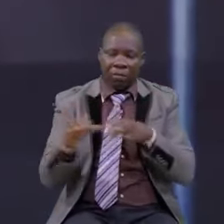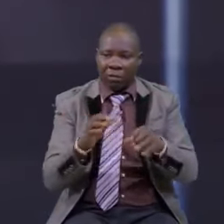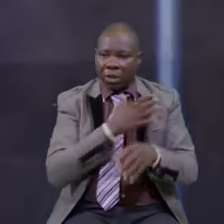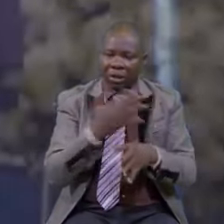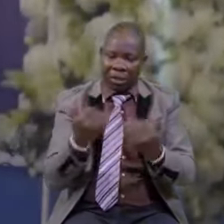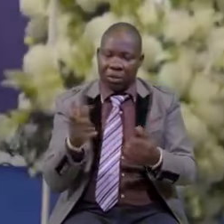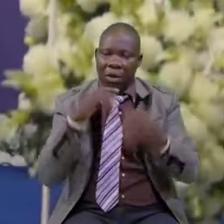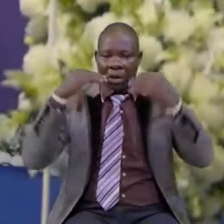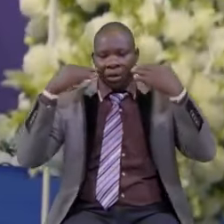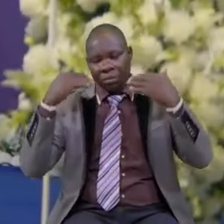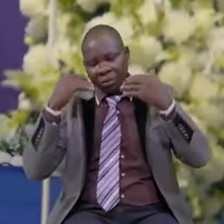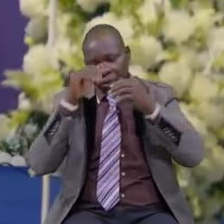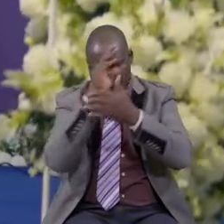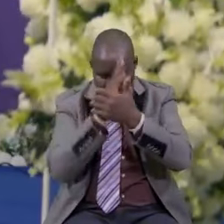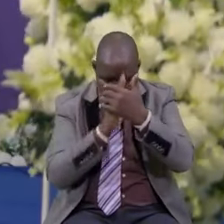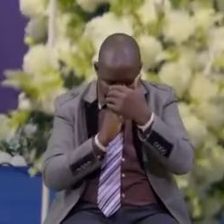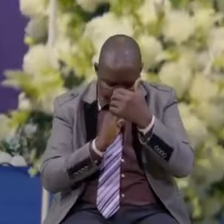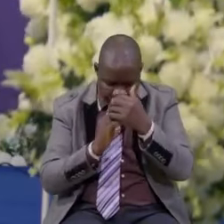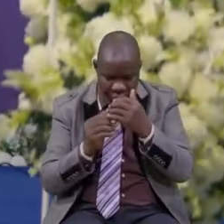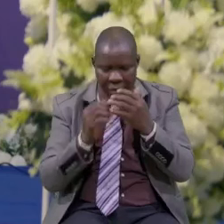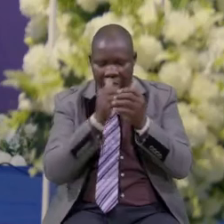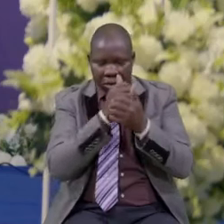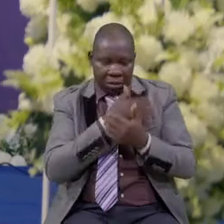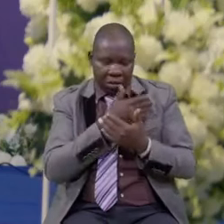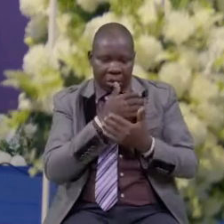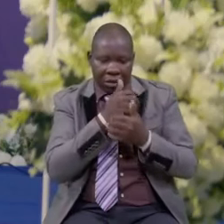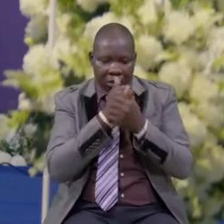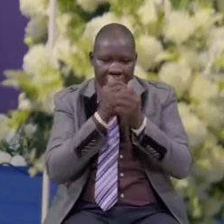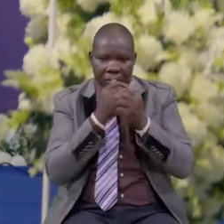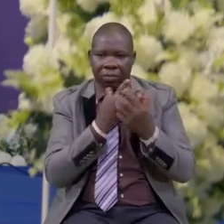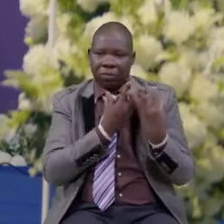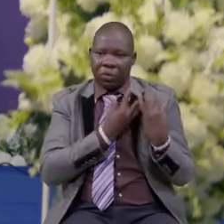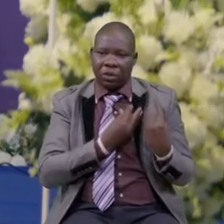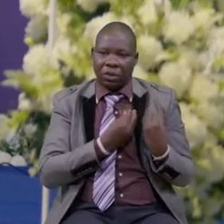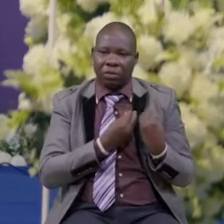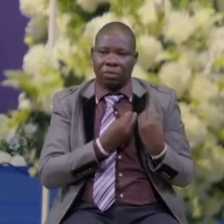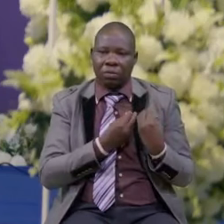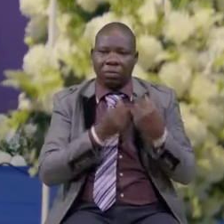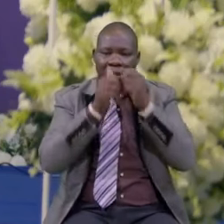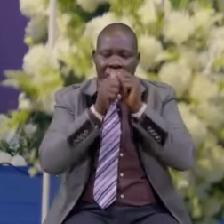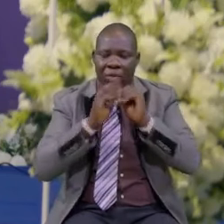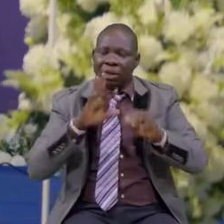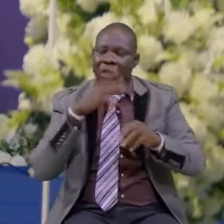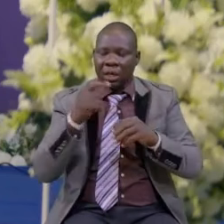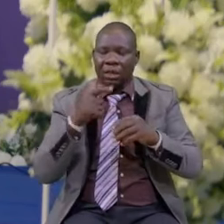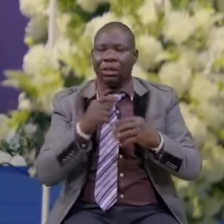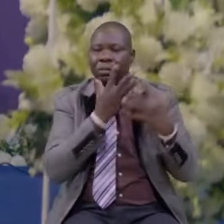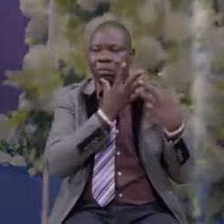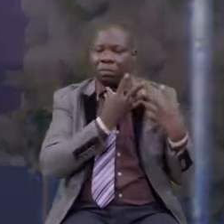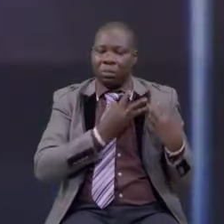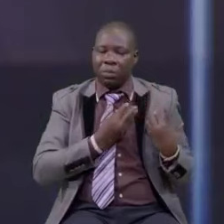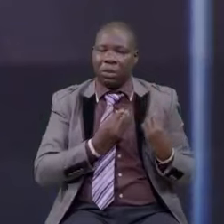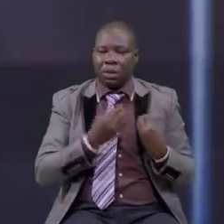are humble, you are gentle. Blessed are the meek, for they shall